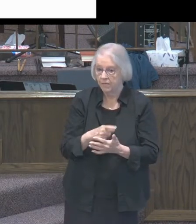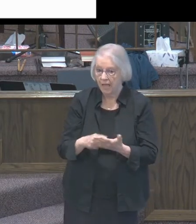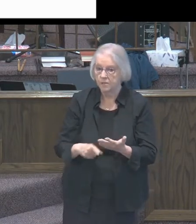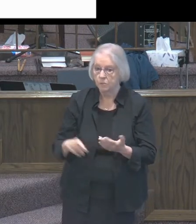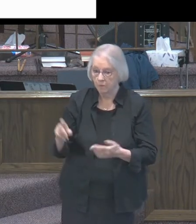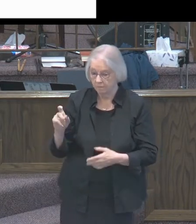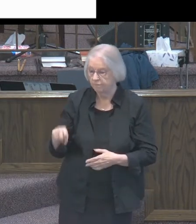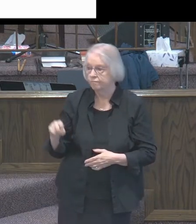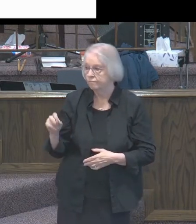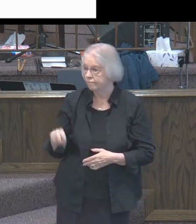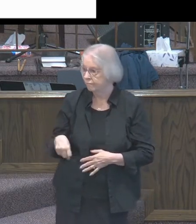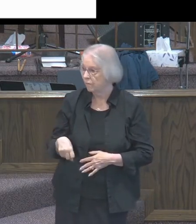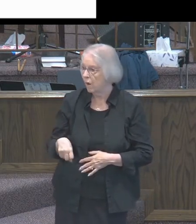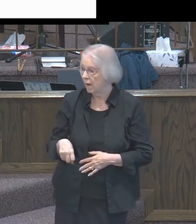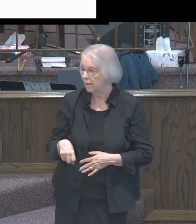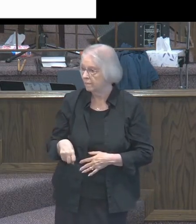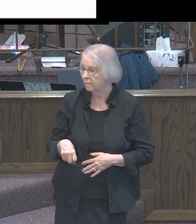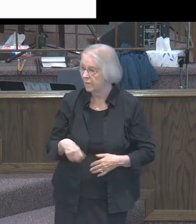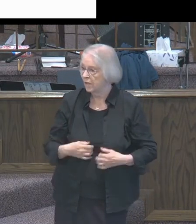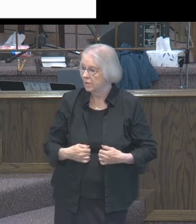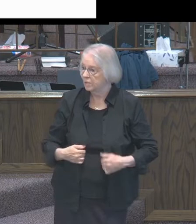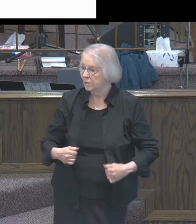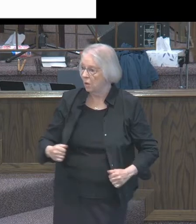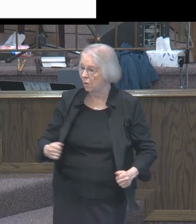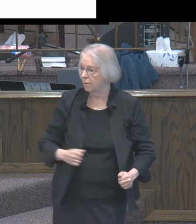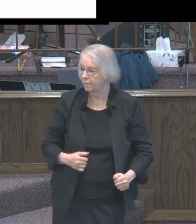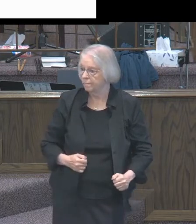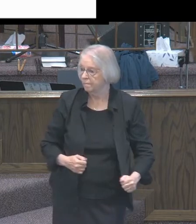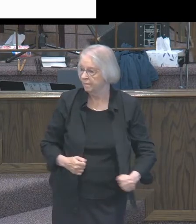How we think, feel, or